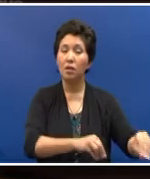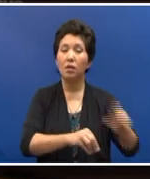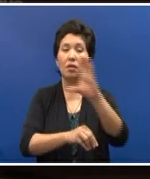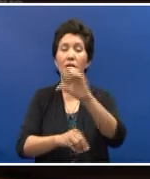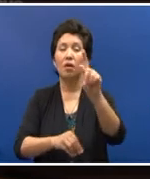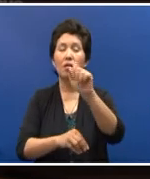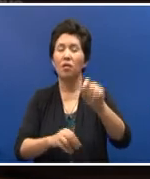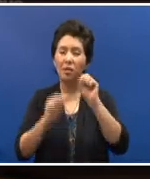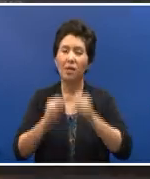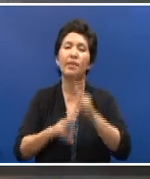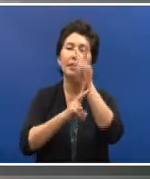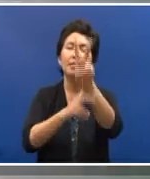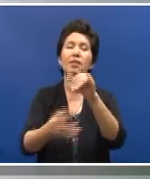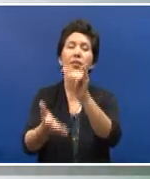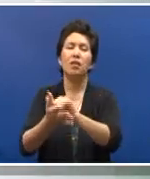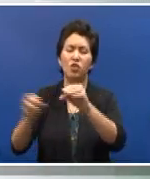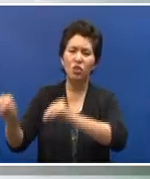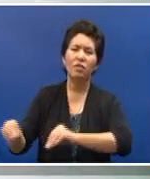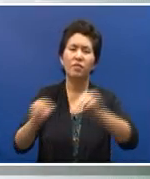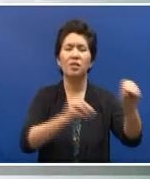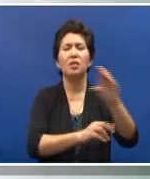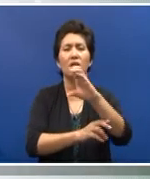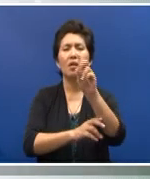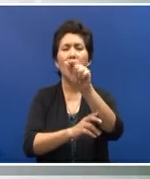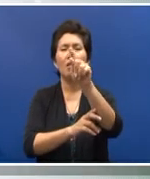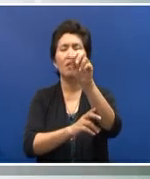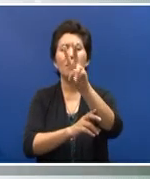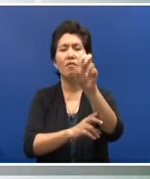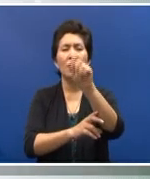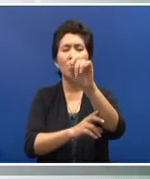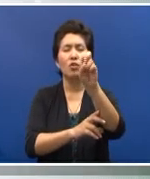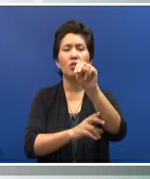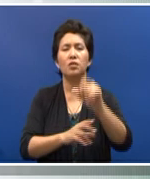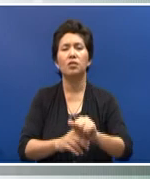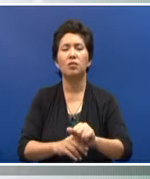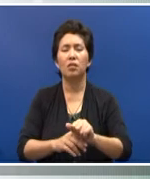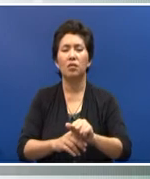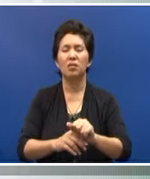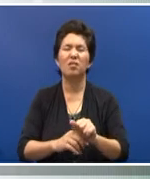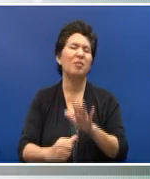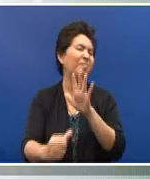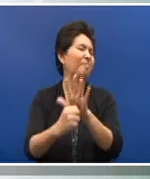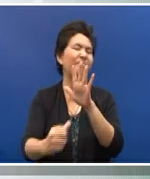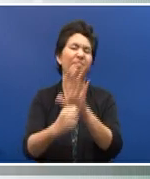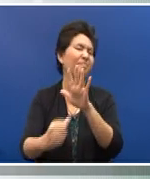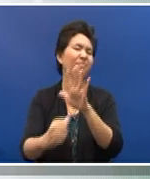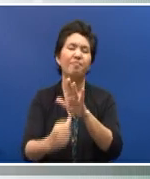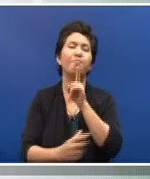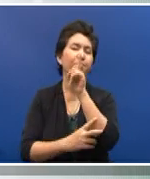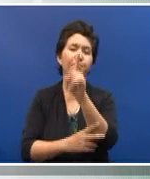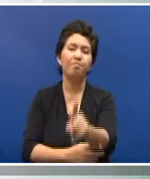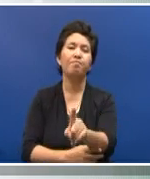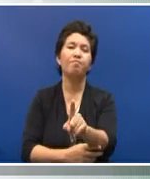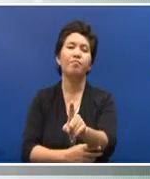Okay, so we can see that shifting cultivation has been criticized actually because